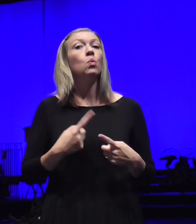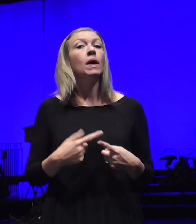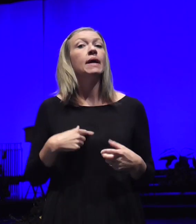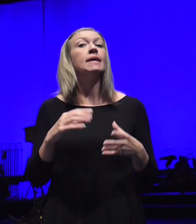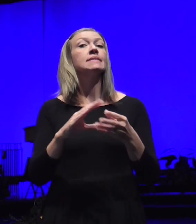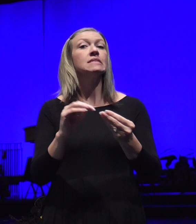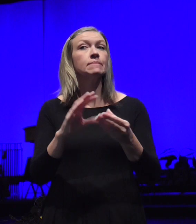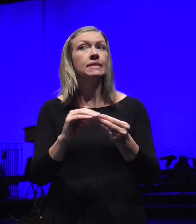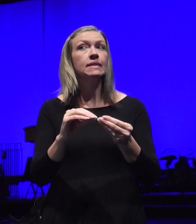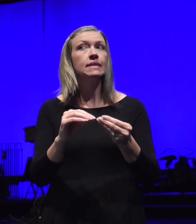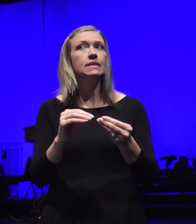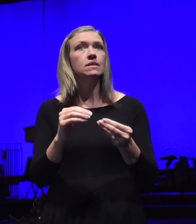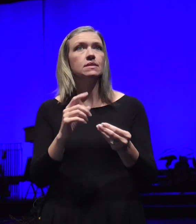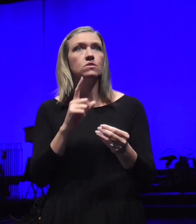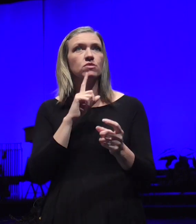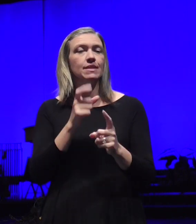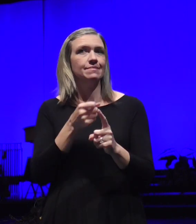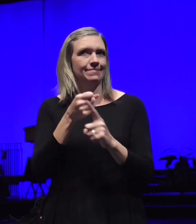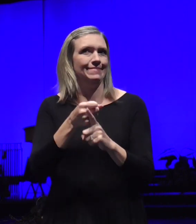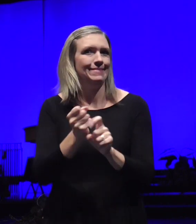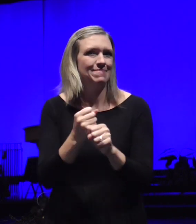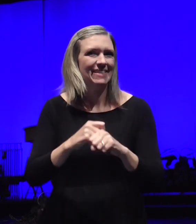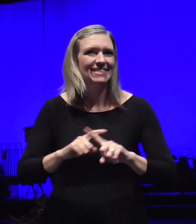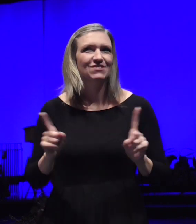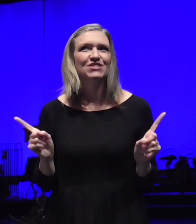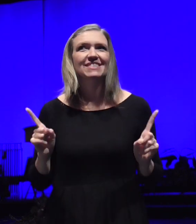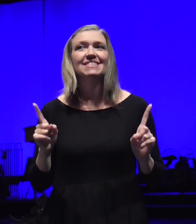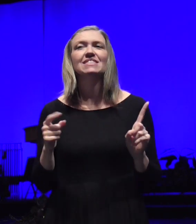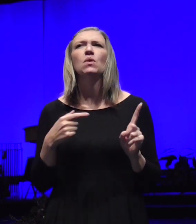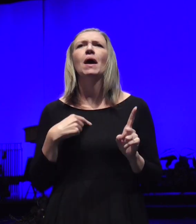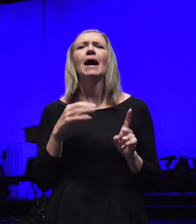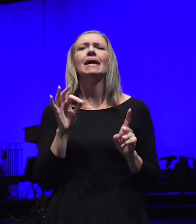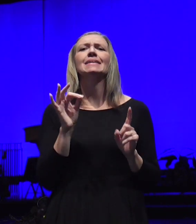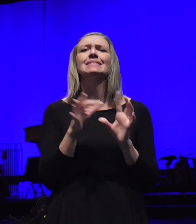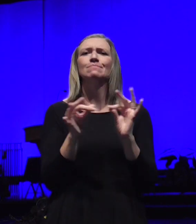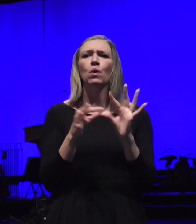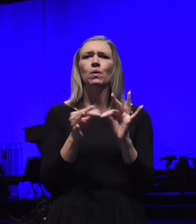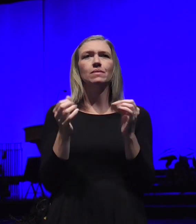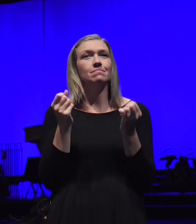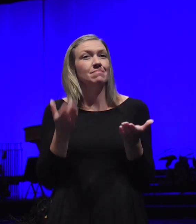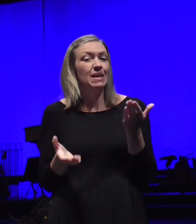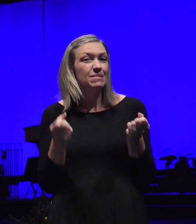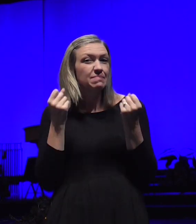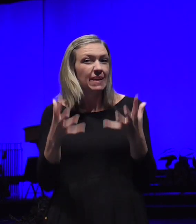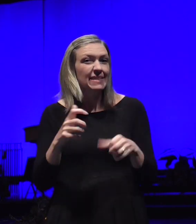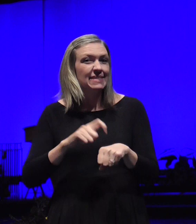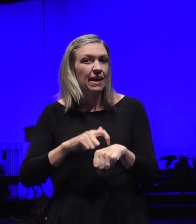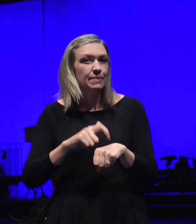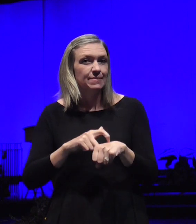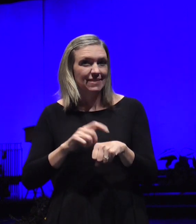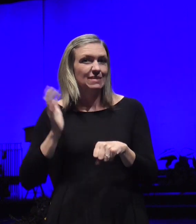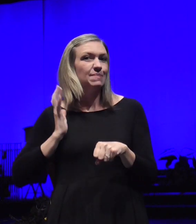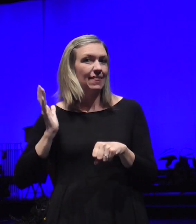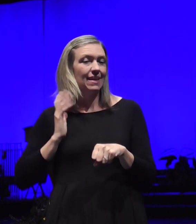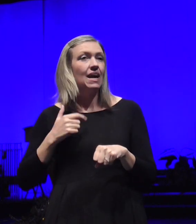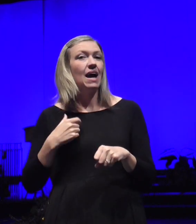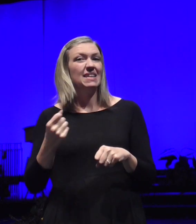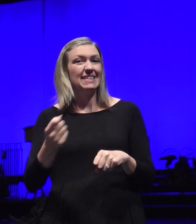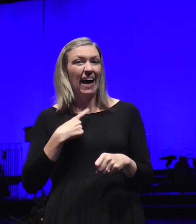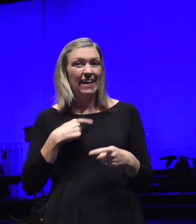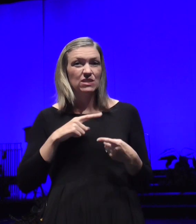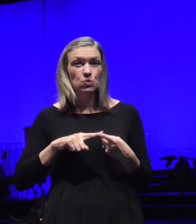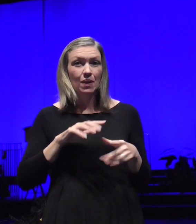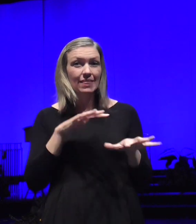it makes a difference at times. And I spoke maybe too many times, and I was asked to leave